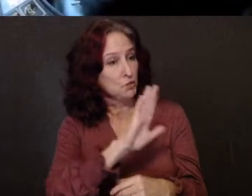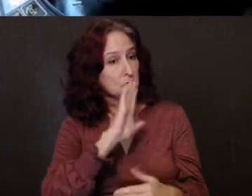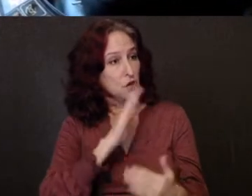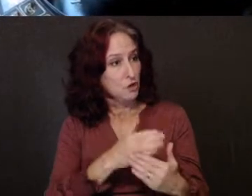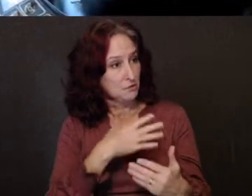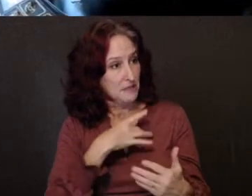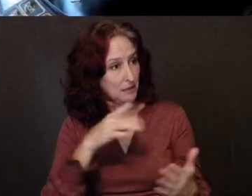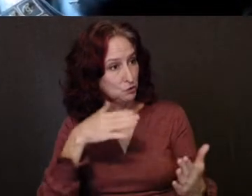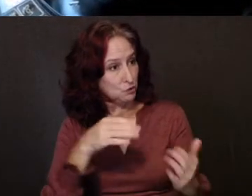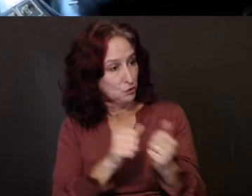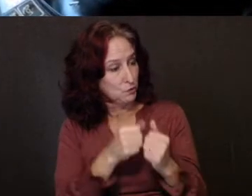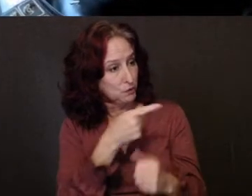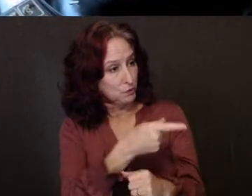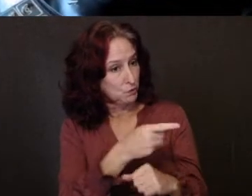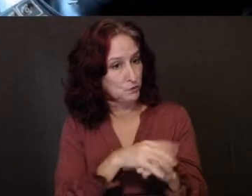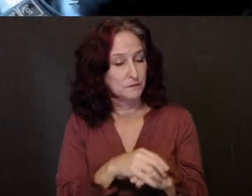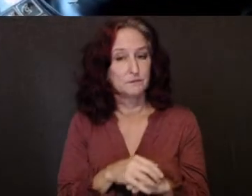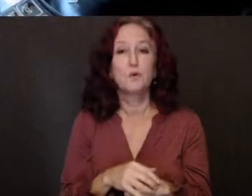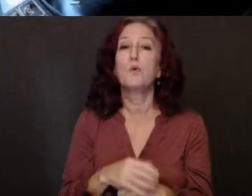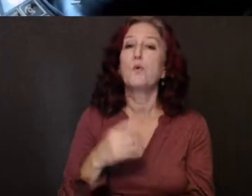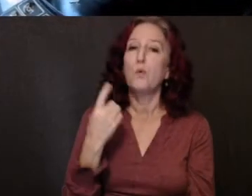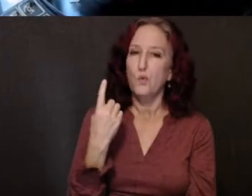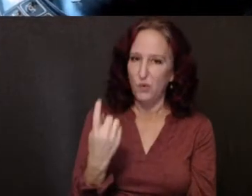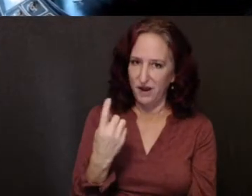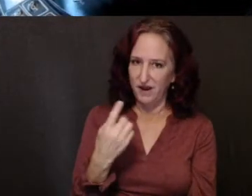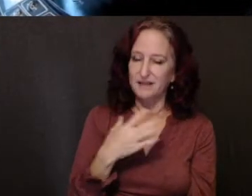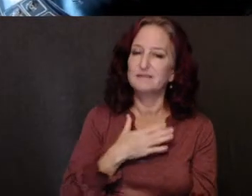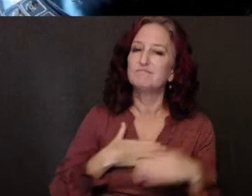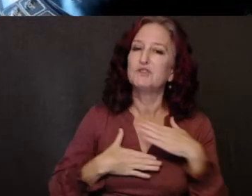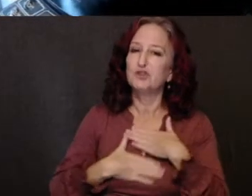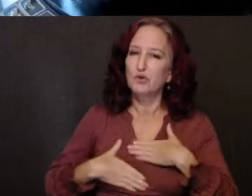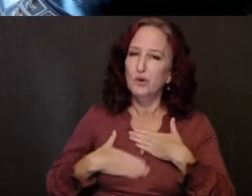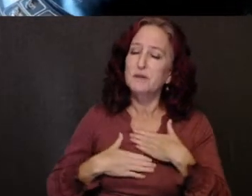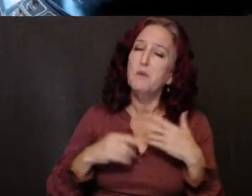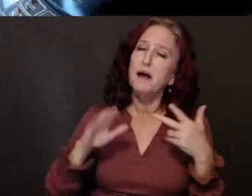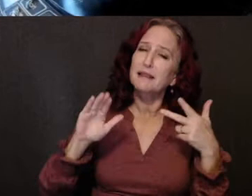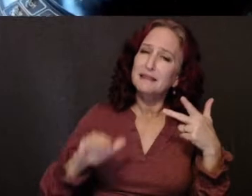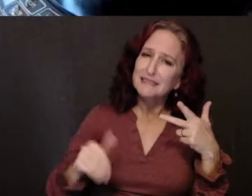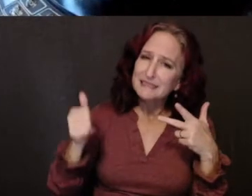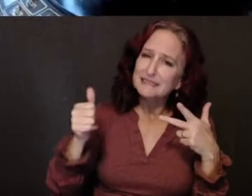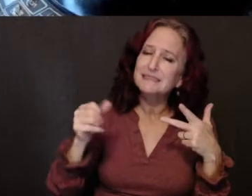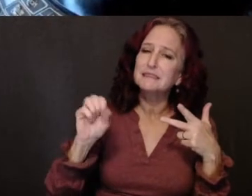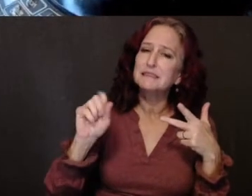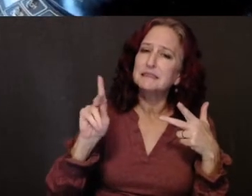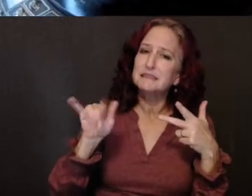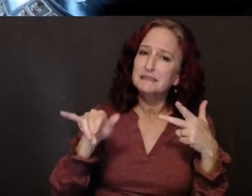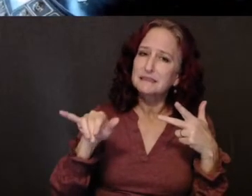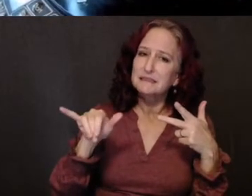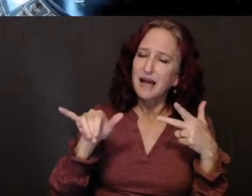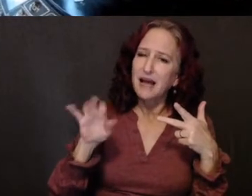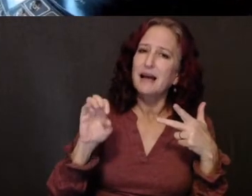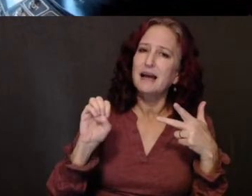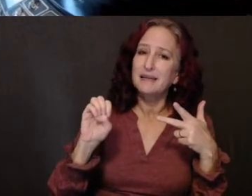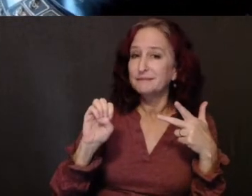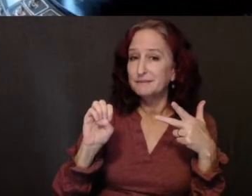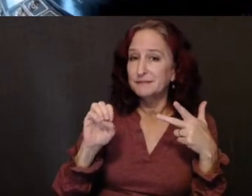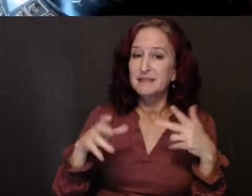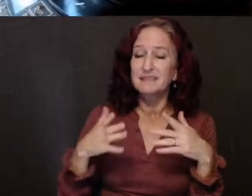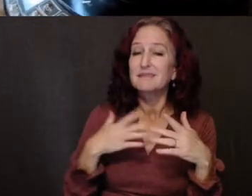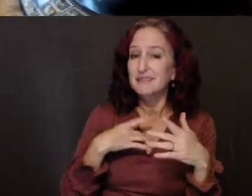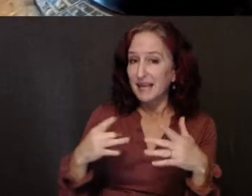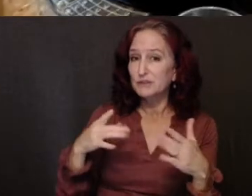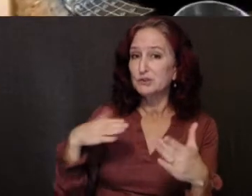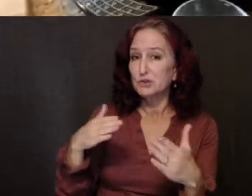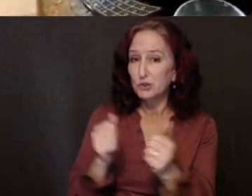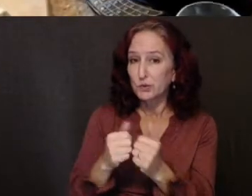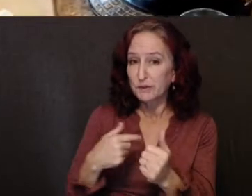the holidays. Me too, right? I mean, So do your daughters like to help you cook? I think